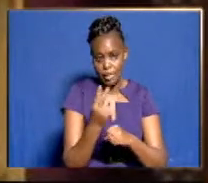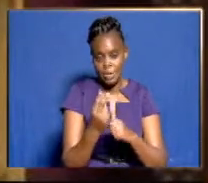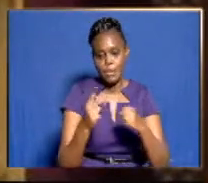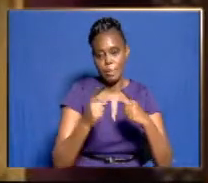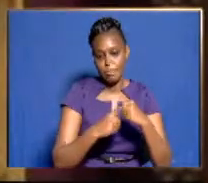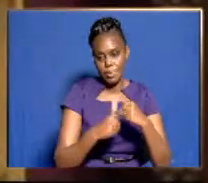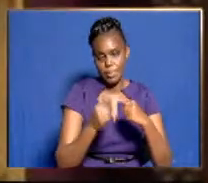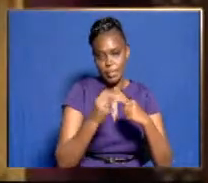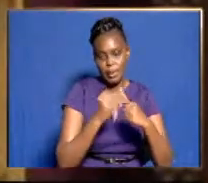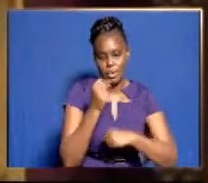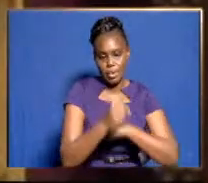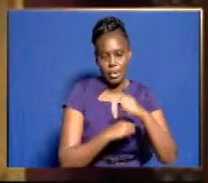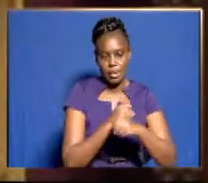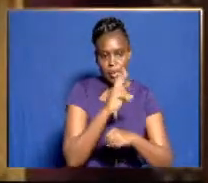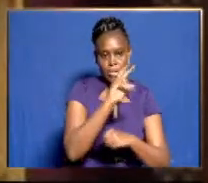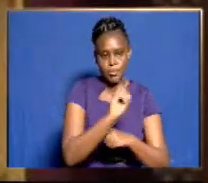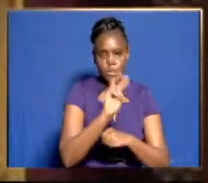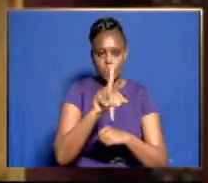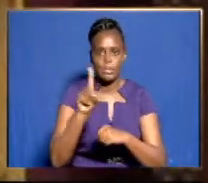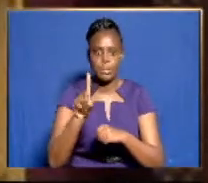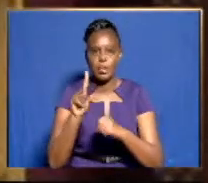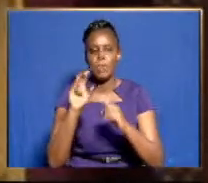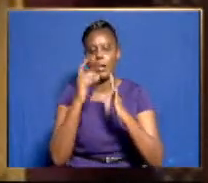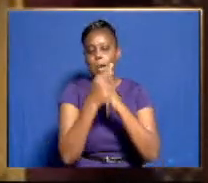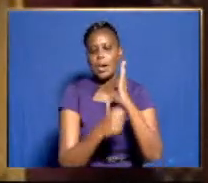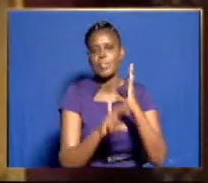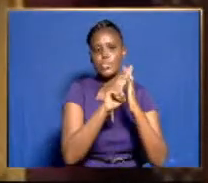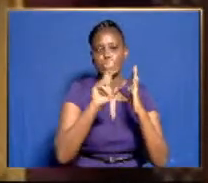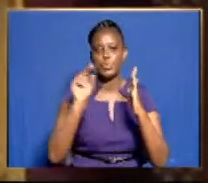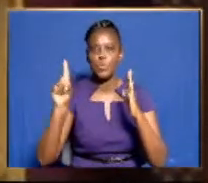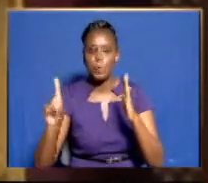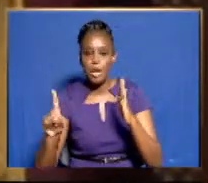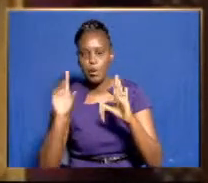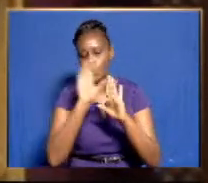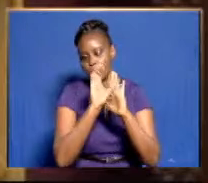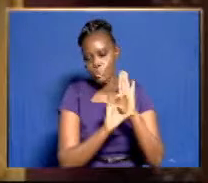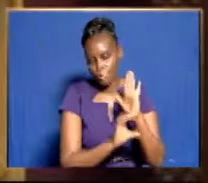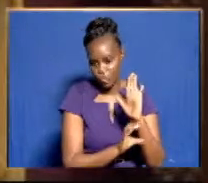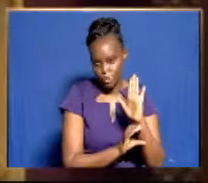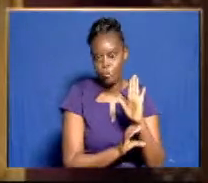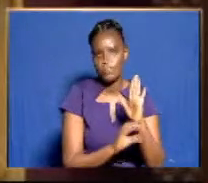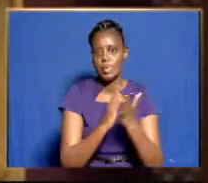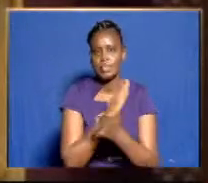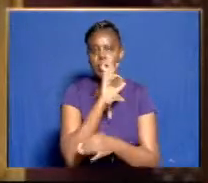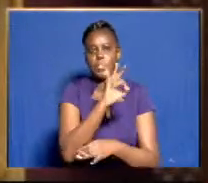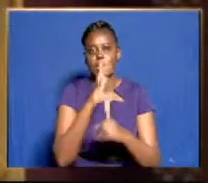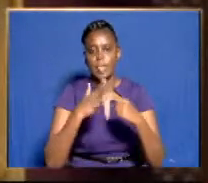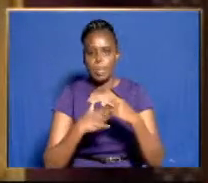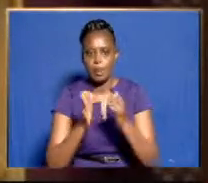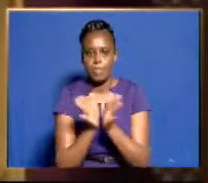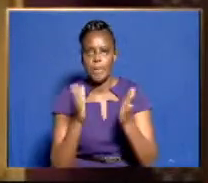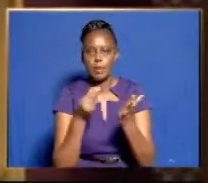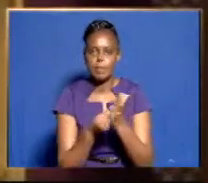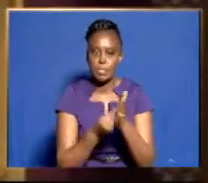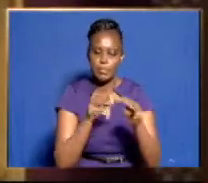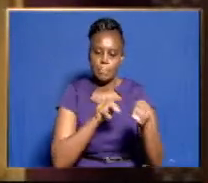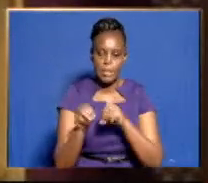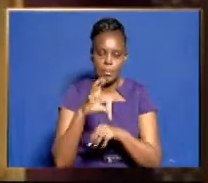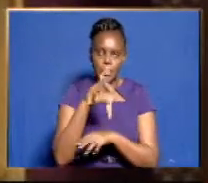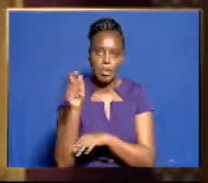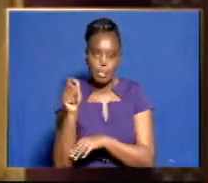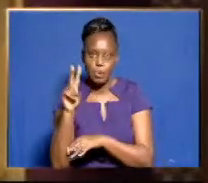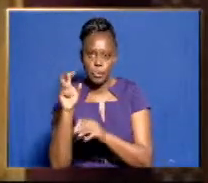8, 2021, and pursuant to provisions of Article 221 of the Constitution, Section 39 of the Public Finance Management